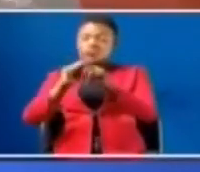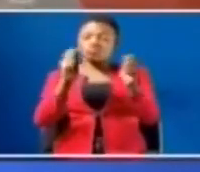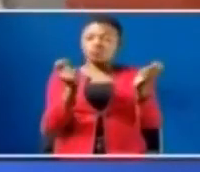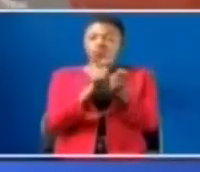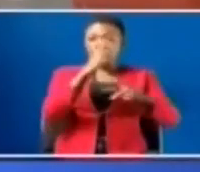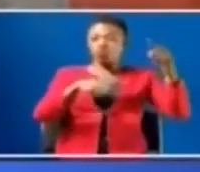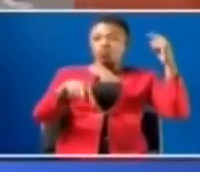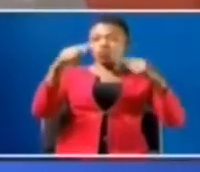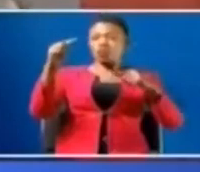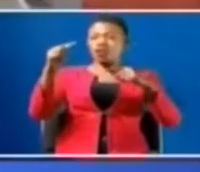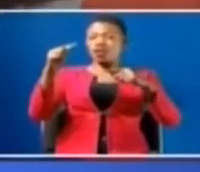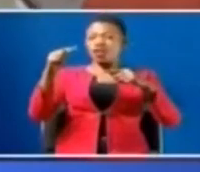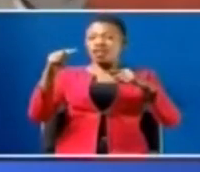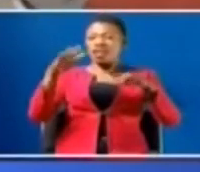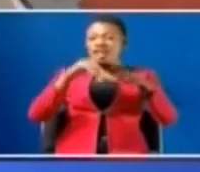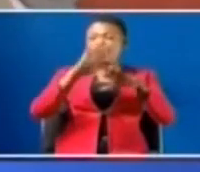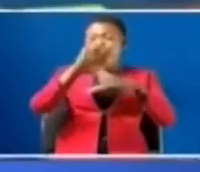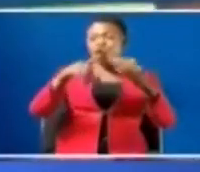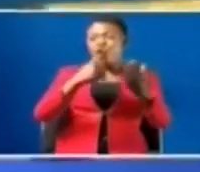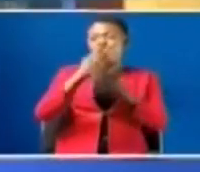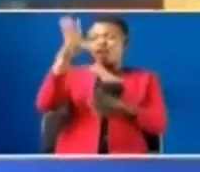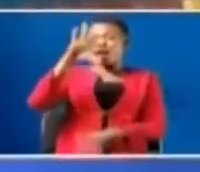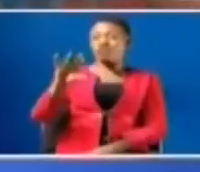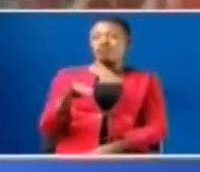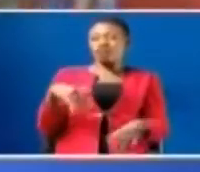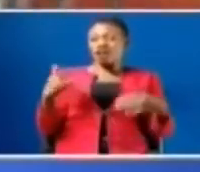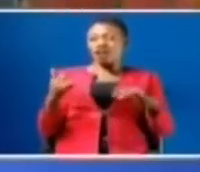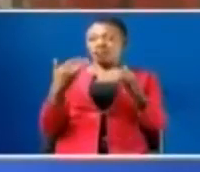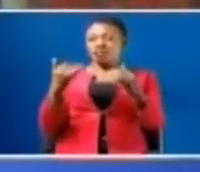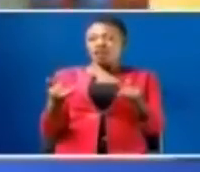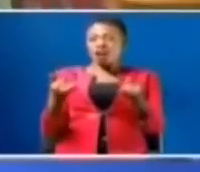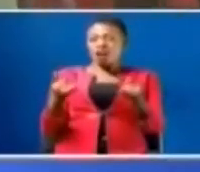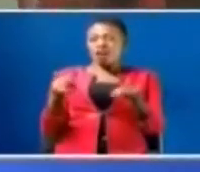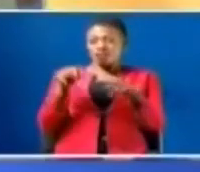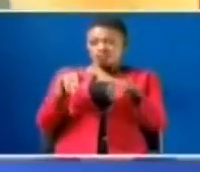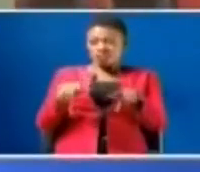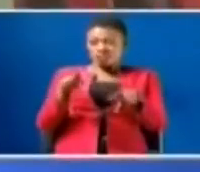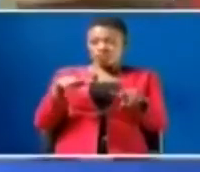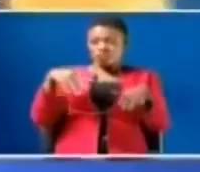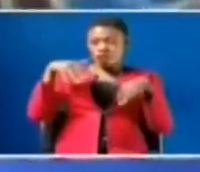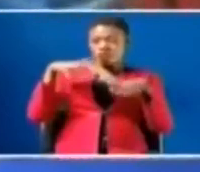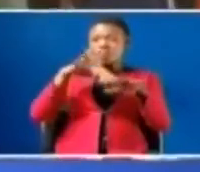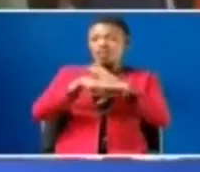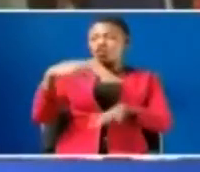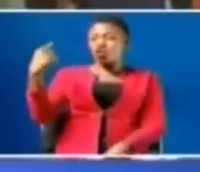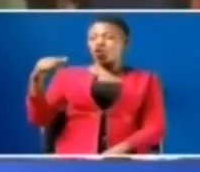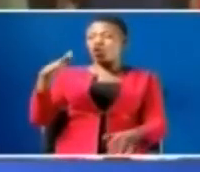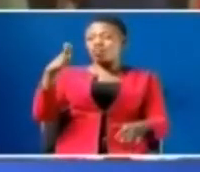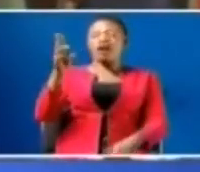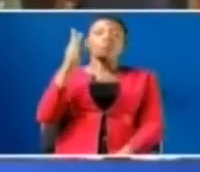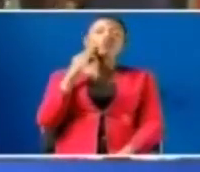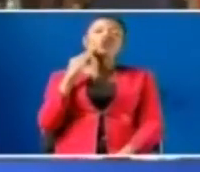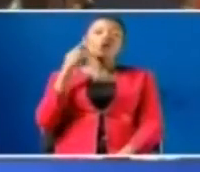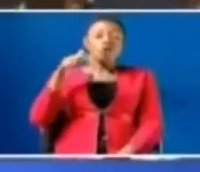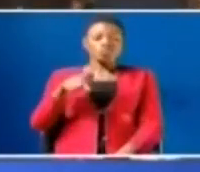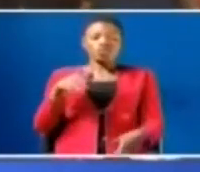bronze in 2015 All Africa Games. For now, Okoth is eyeing gold in Morocco. Ni nafasi niko naongoja